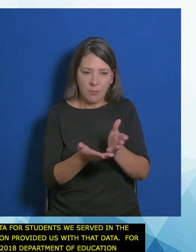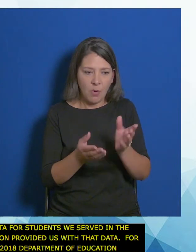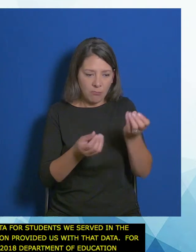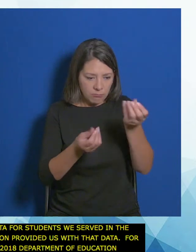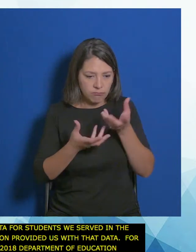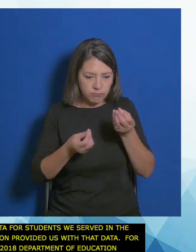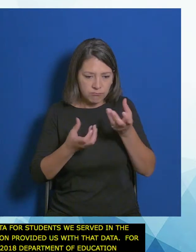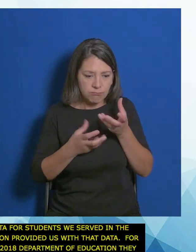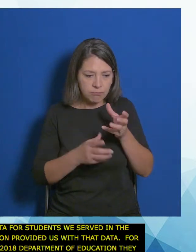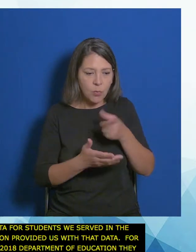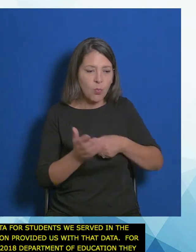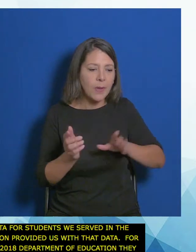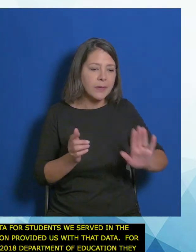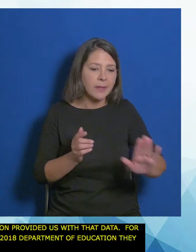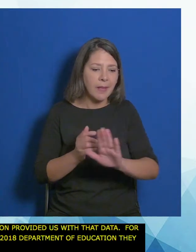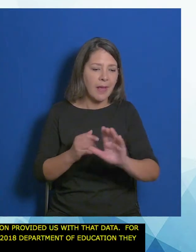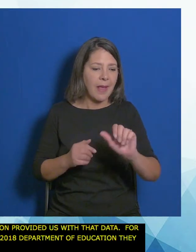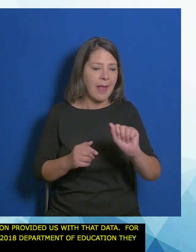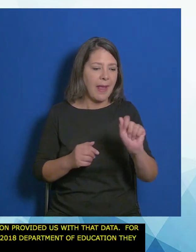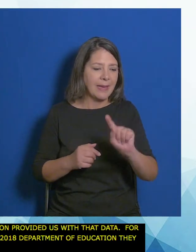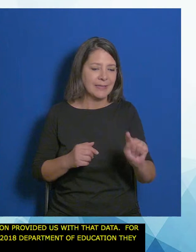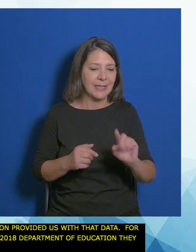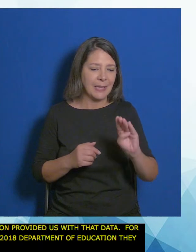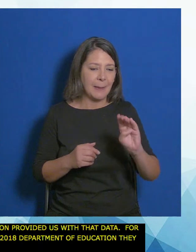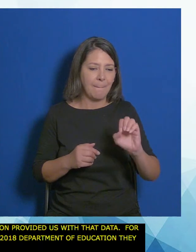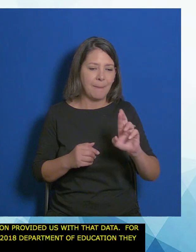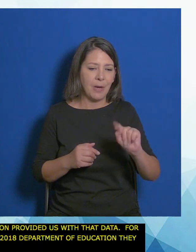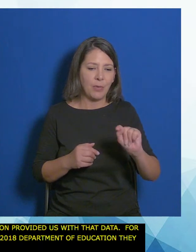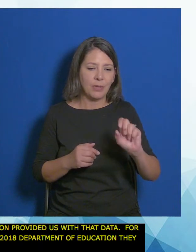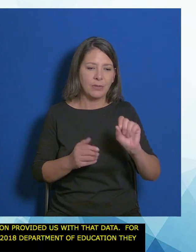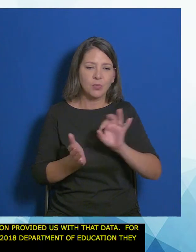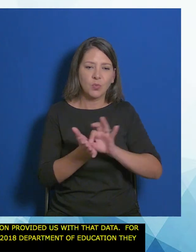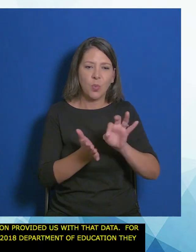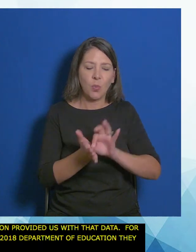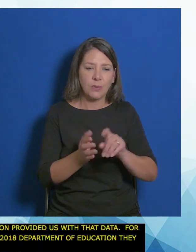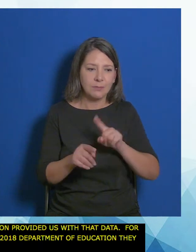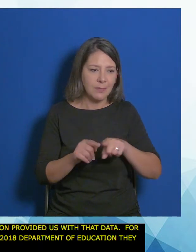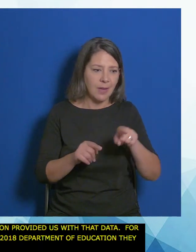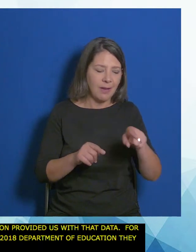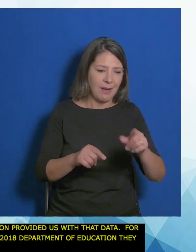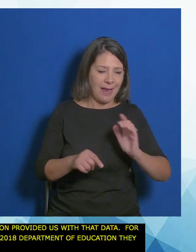merit scores for those itinerant students.